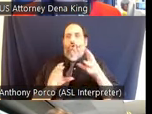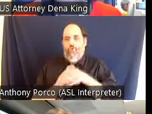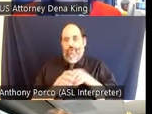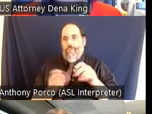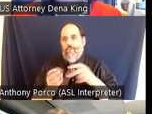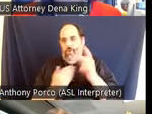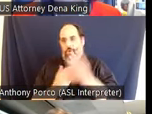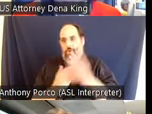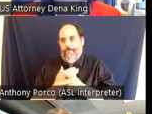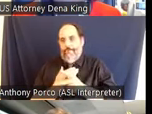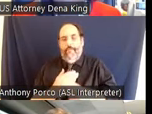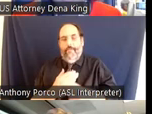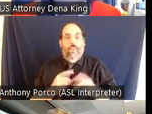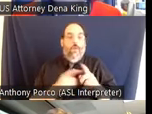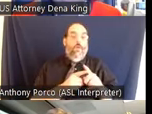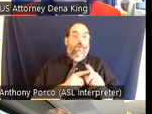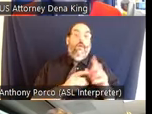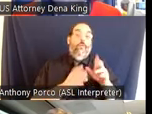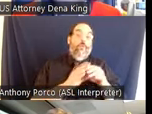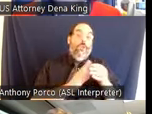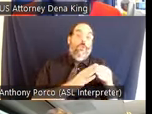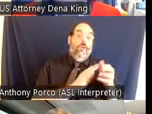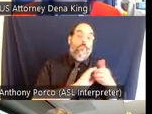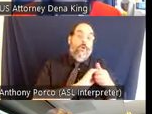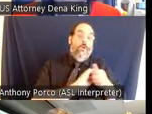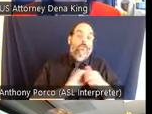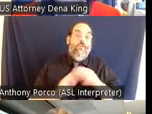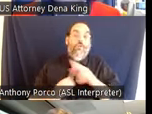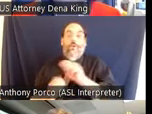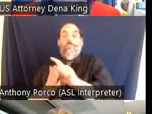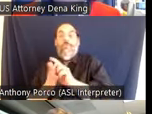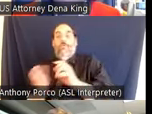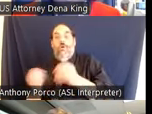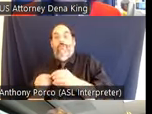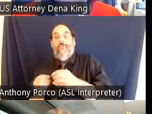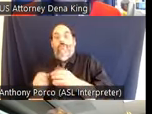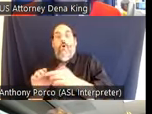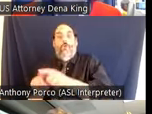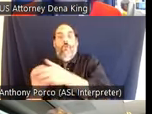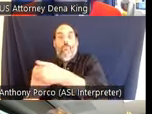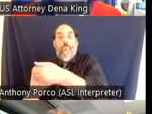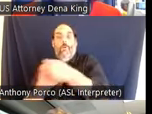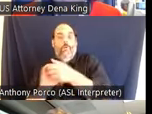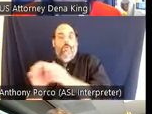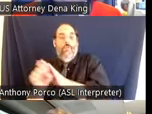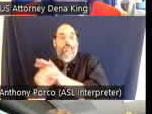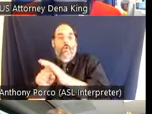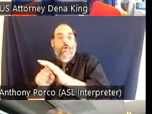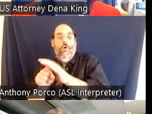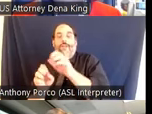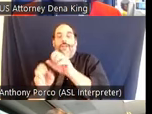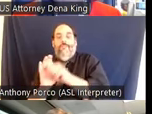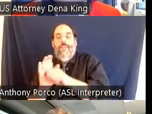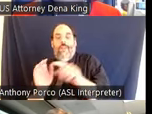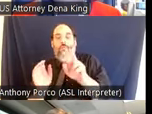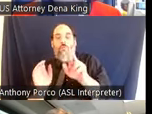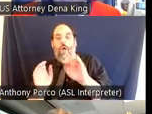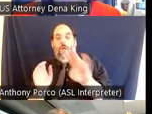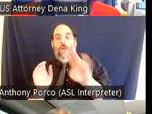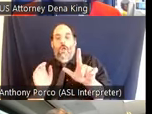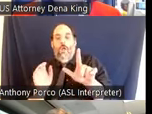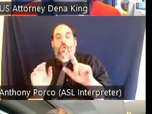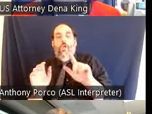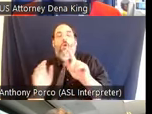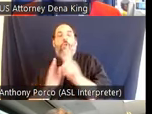In addition to community partners, United States Attorney offices also partnered with local, state, and tribal law